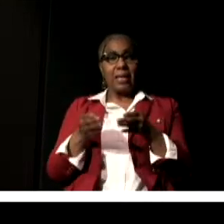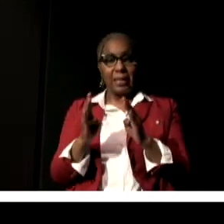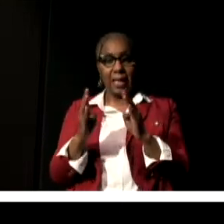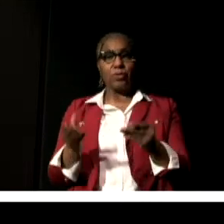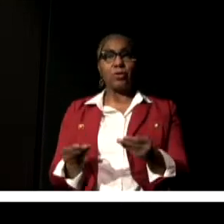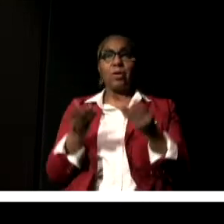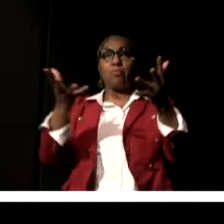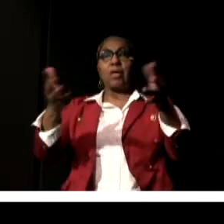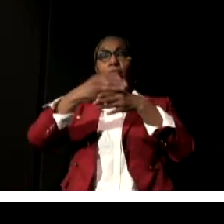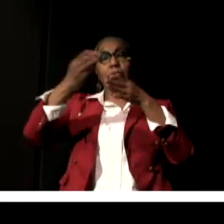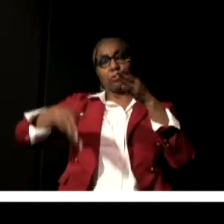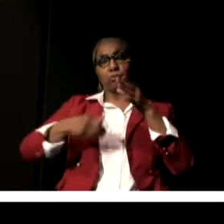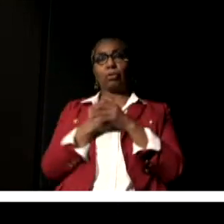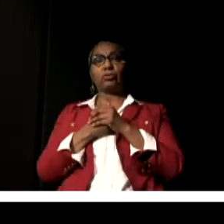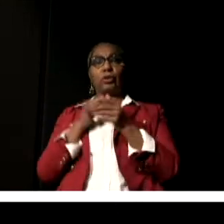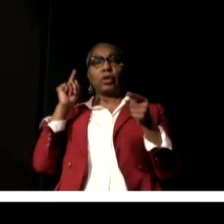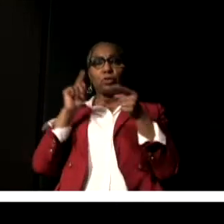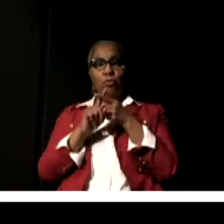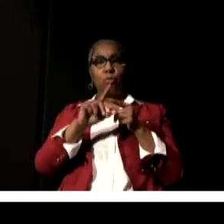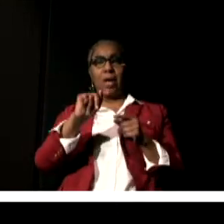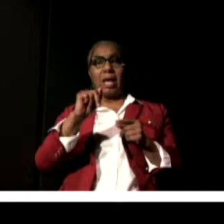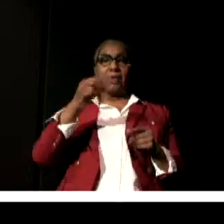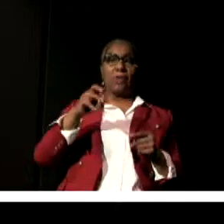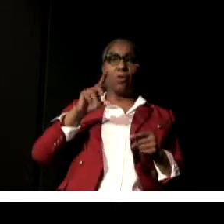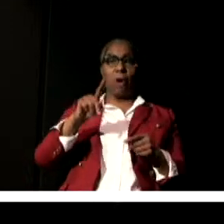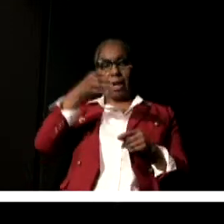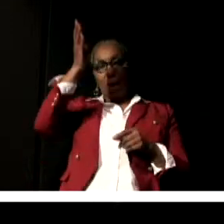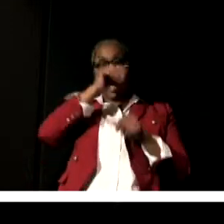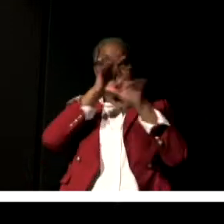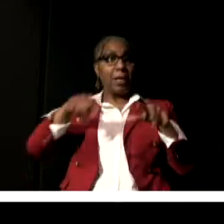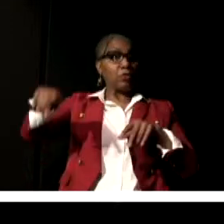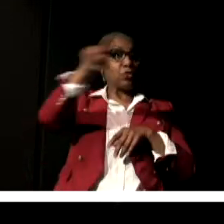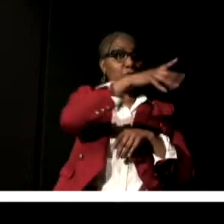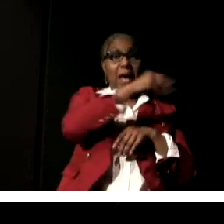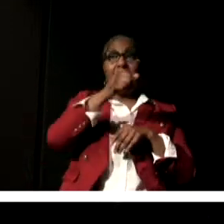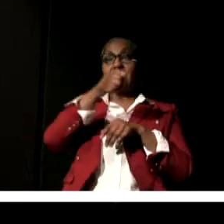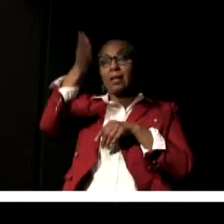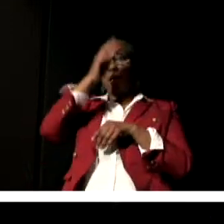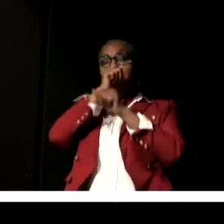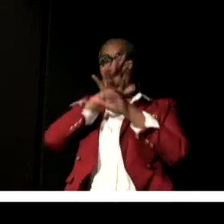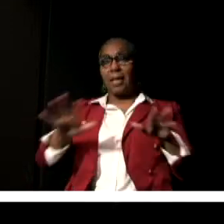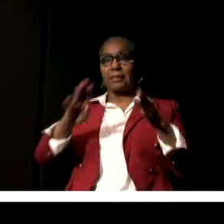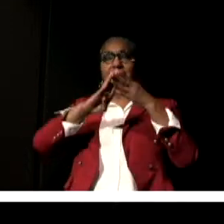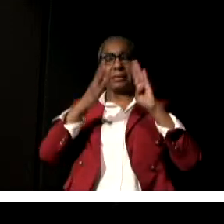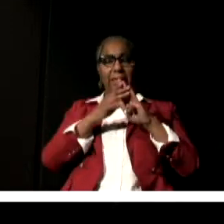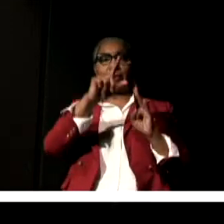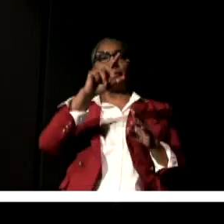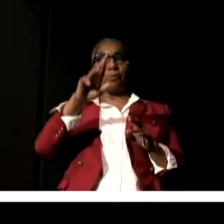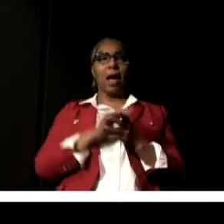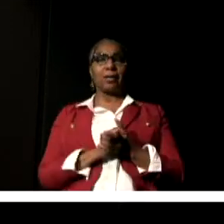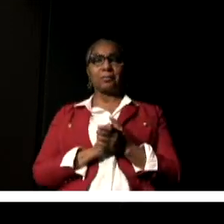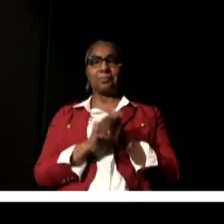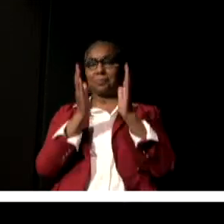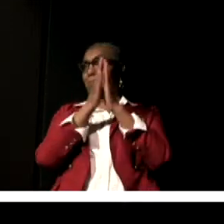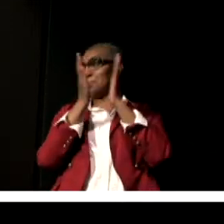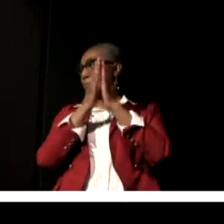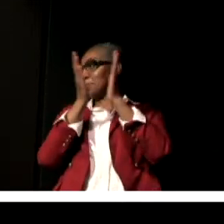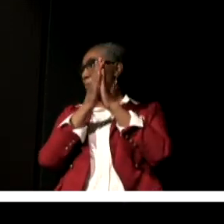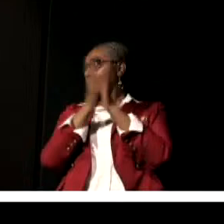bring results to the Rock. God bless you, and God bless the city of Little Rock.